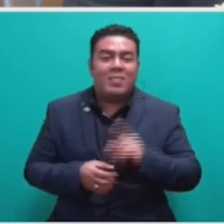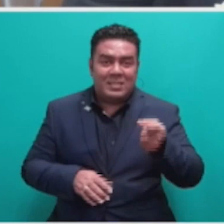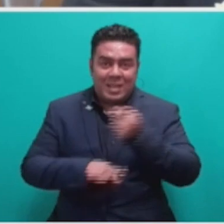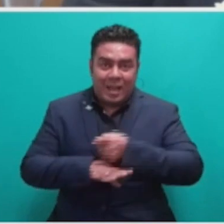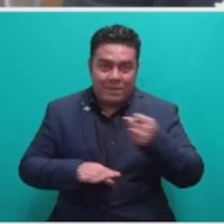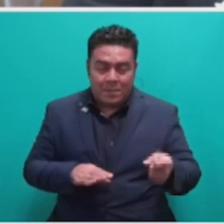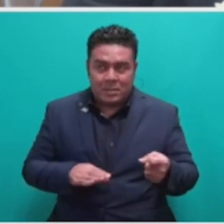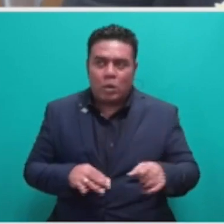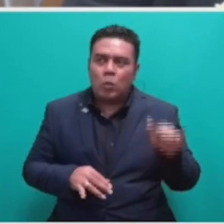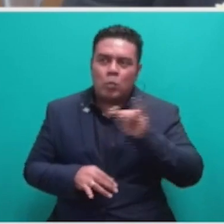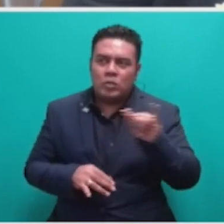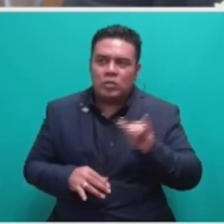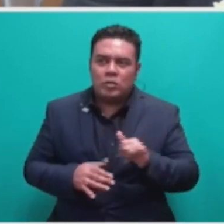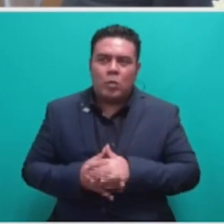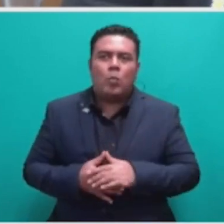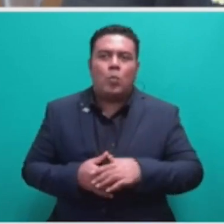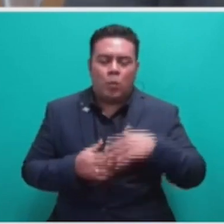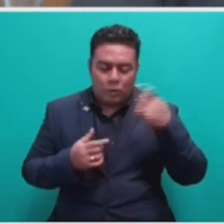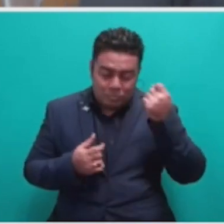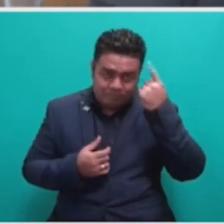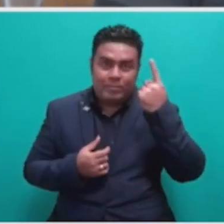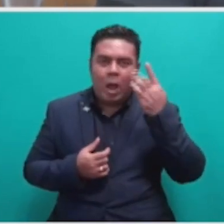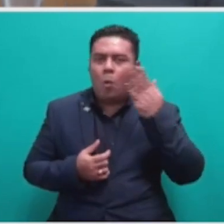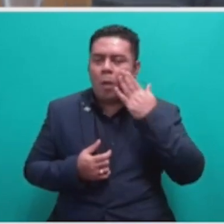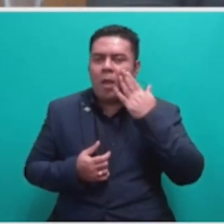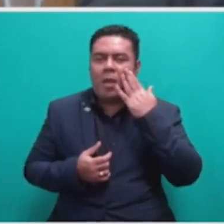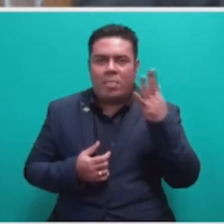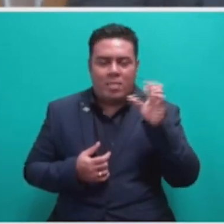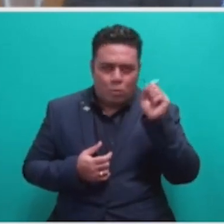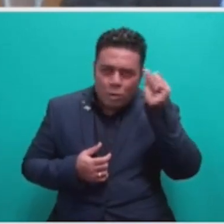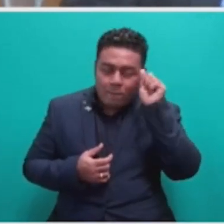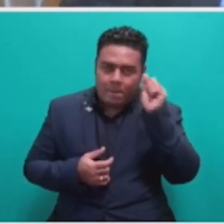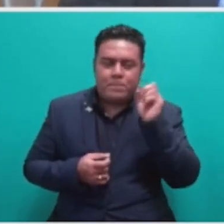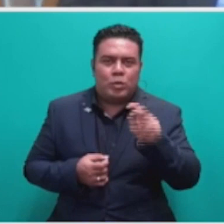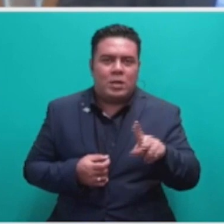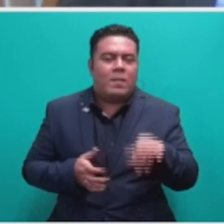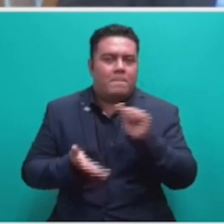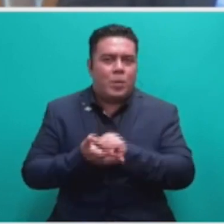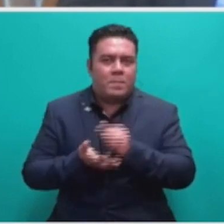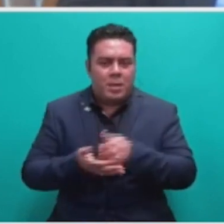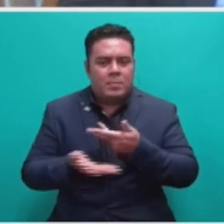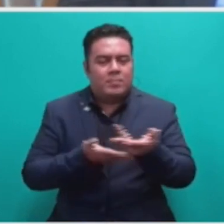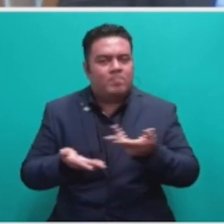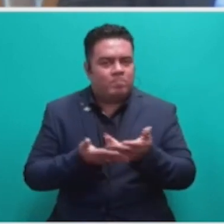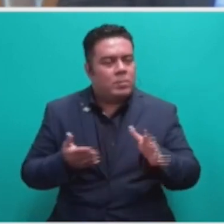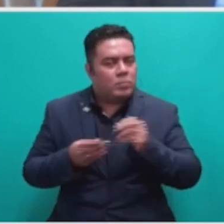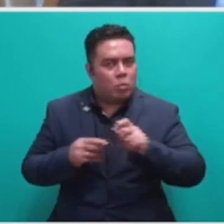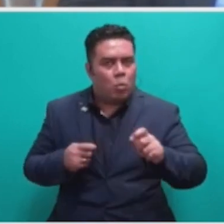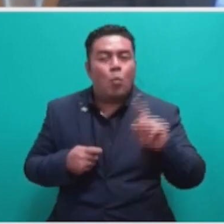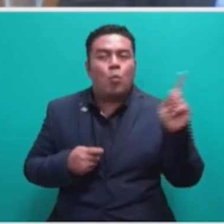government which is conscious, which is aware, and we have put in the appropriate mitigation measures, and if need